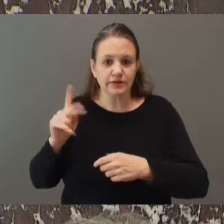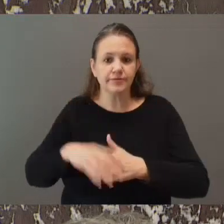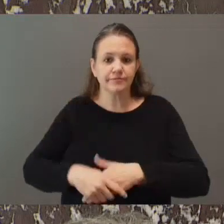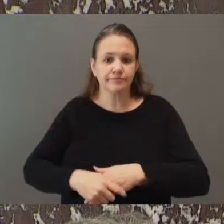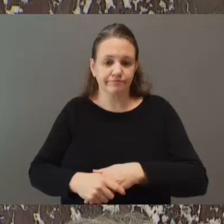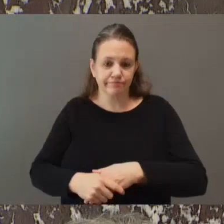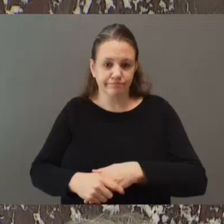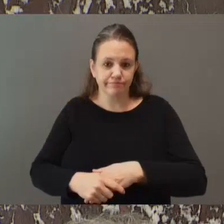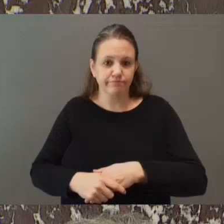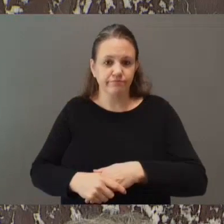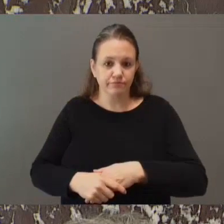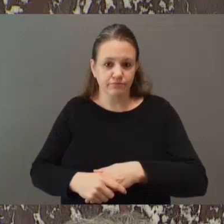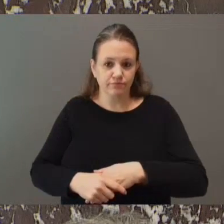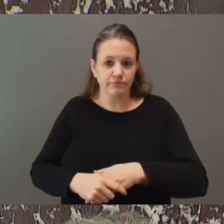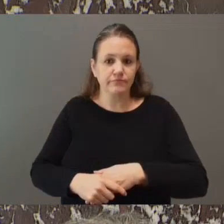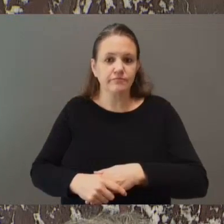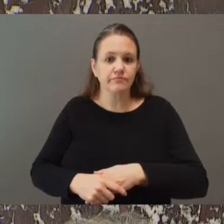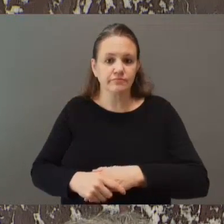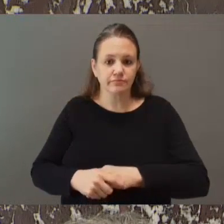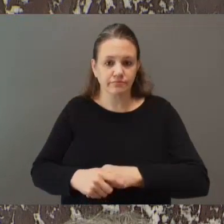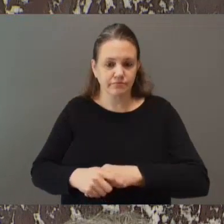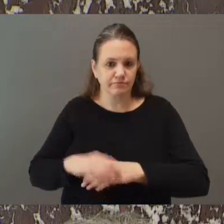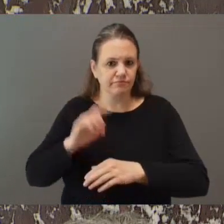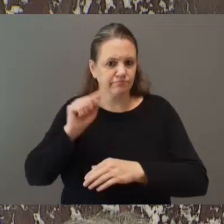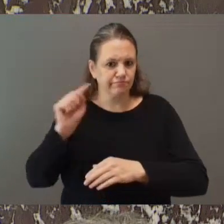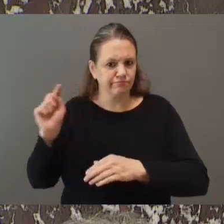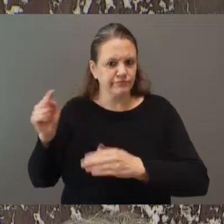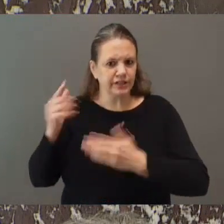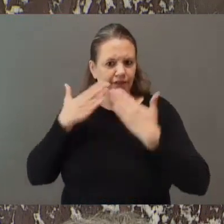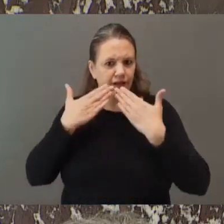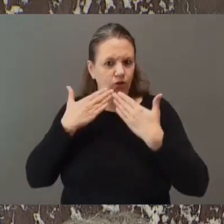departments who are continuing to fight the fire right now.